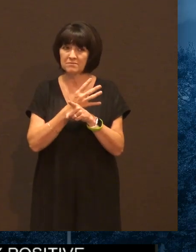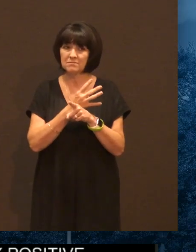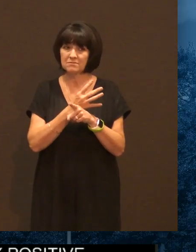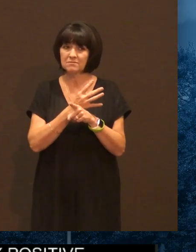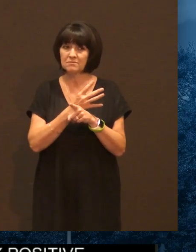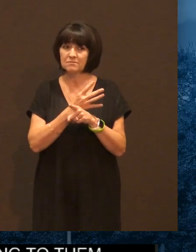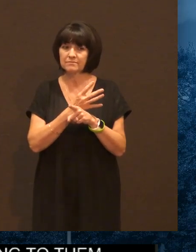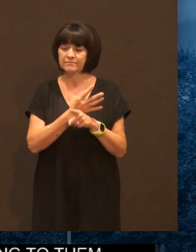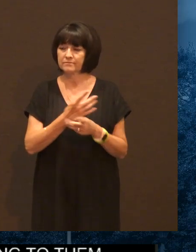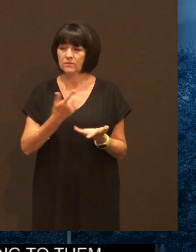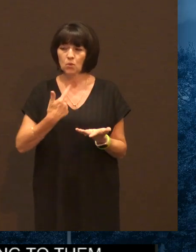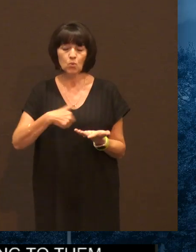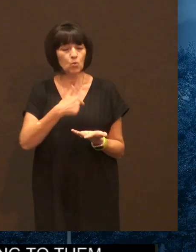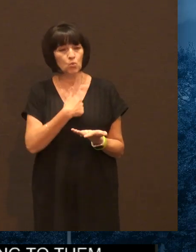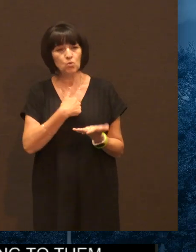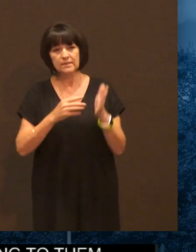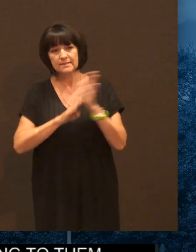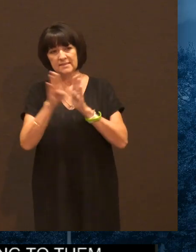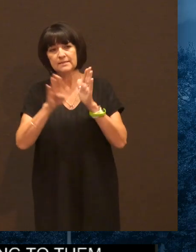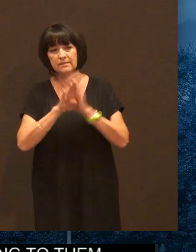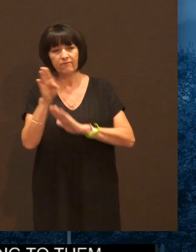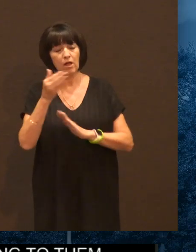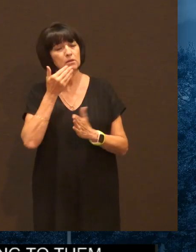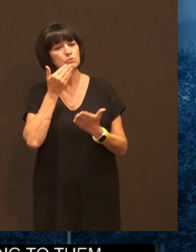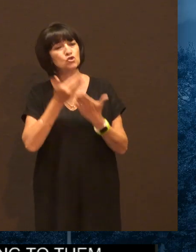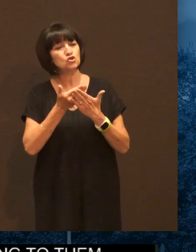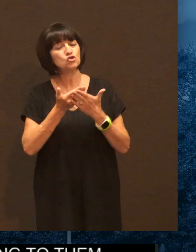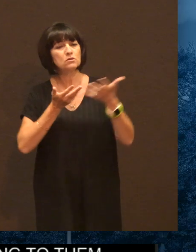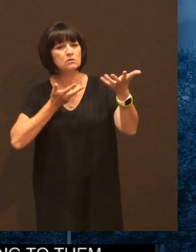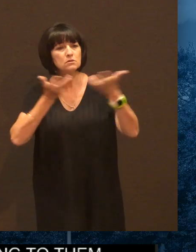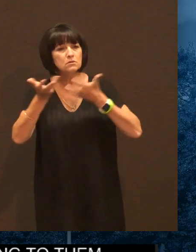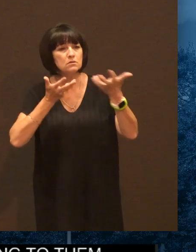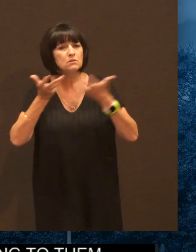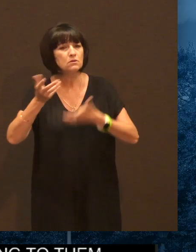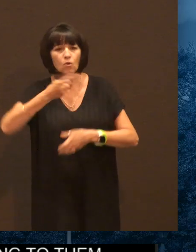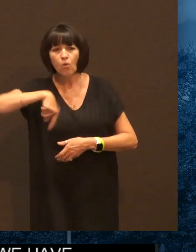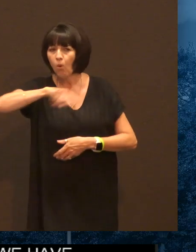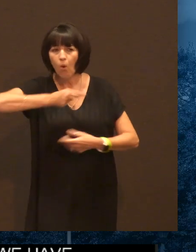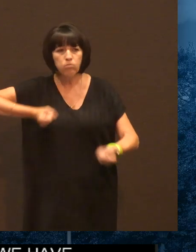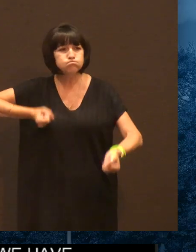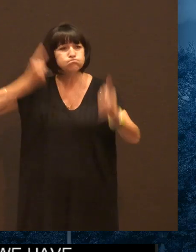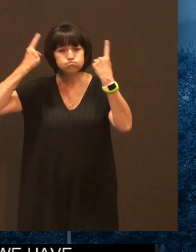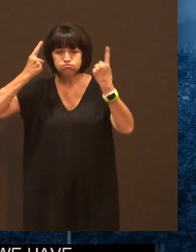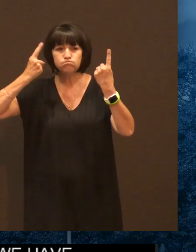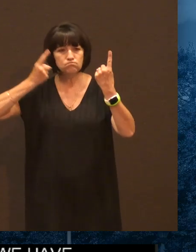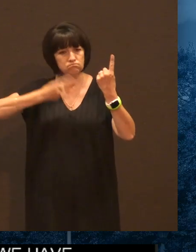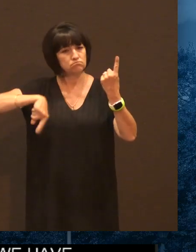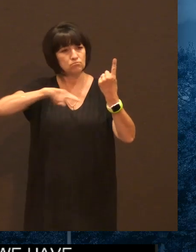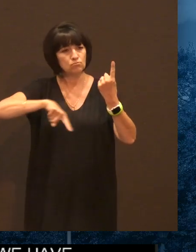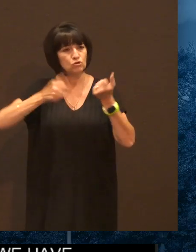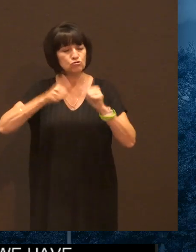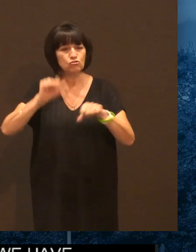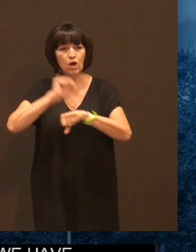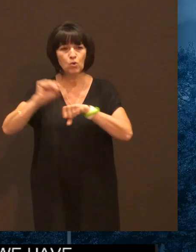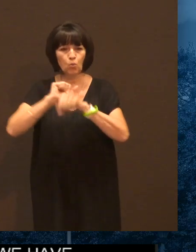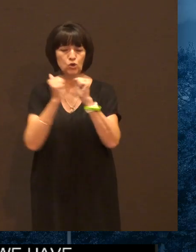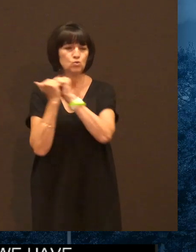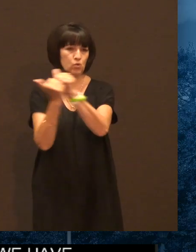good rapport and at least an understanding that we're all trying to do the right thing.